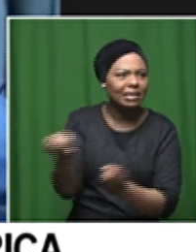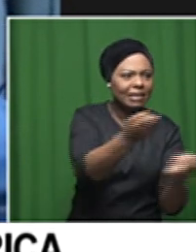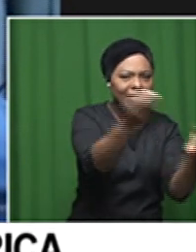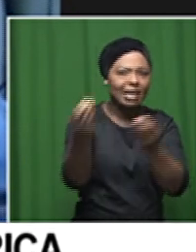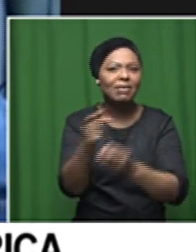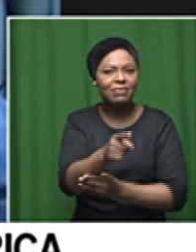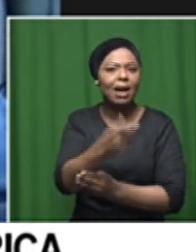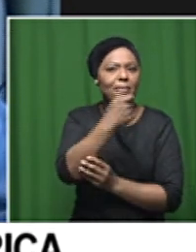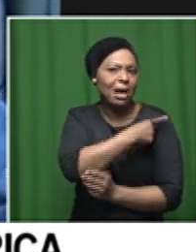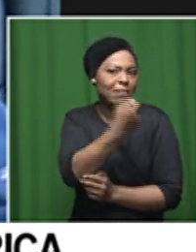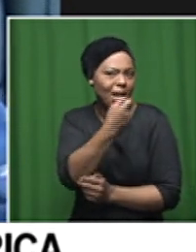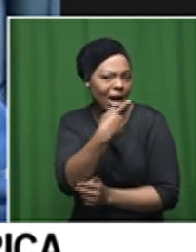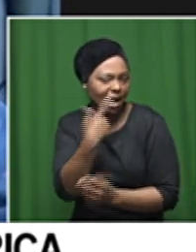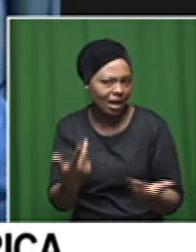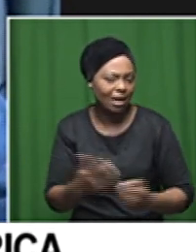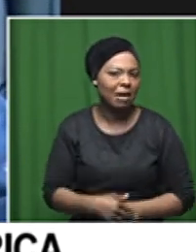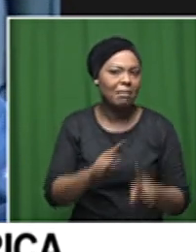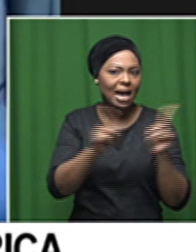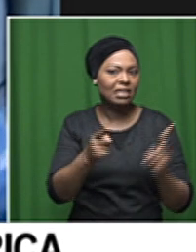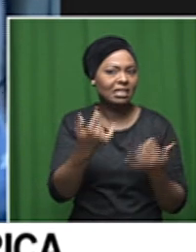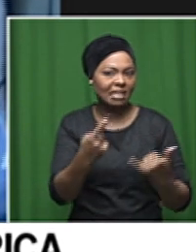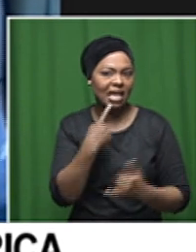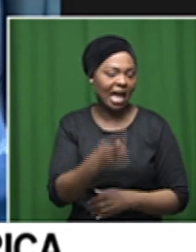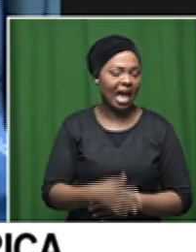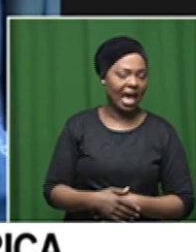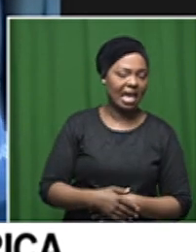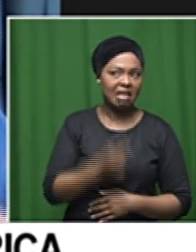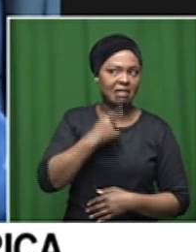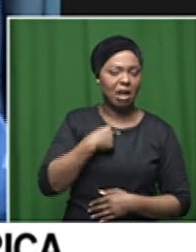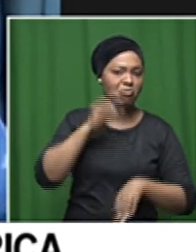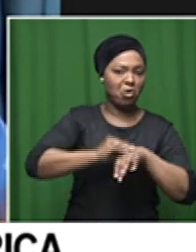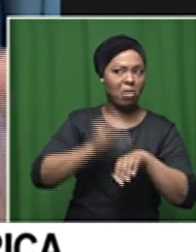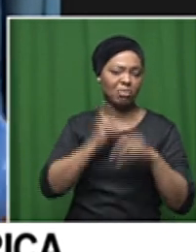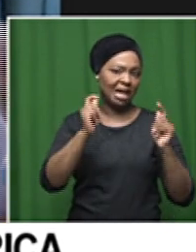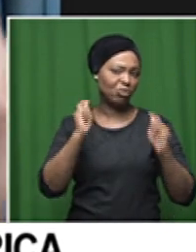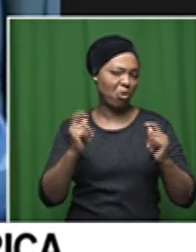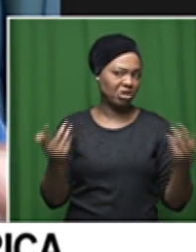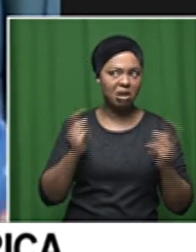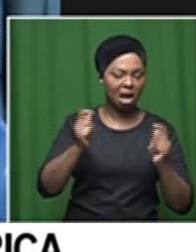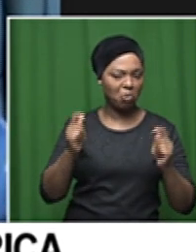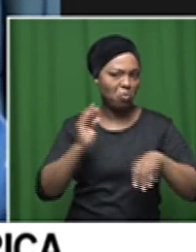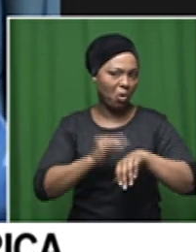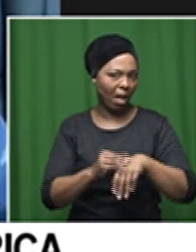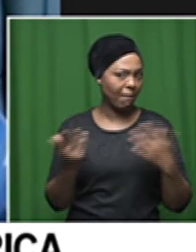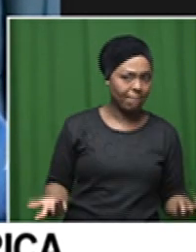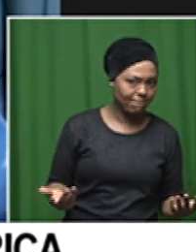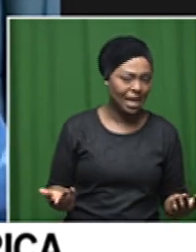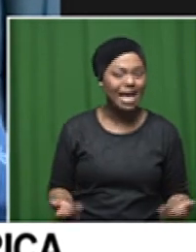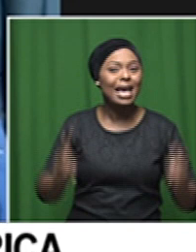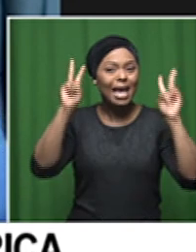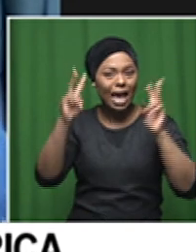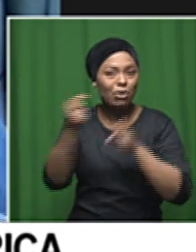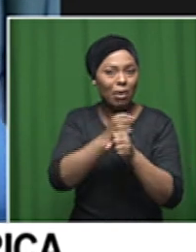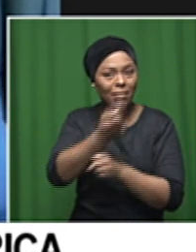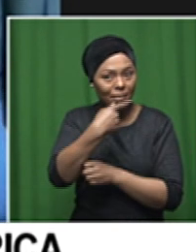they're claiming a problem of transport. So the issue of medicines, it's an issue that